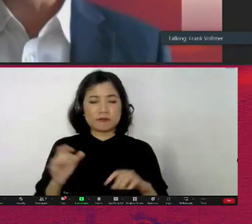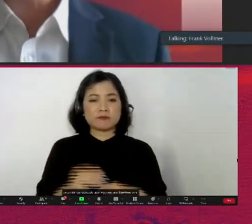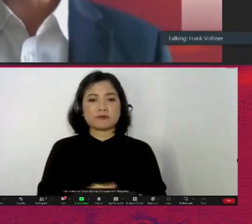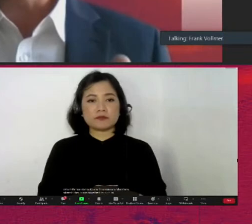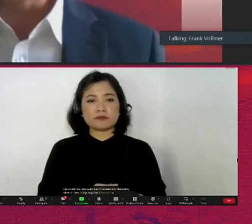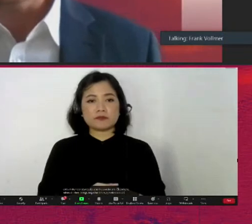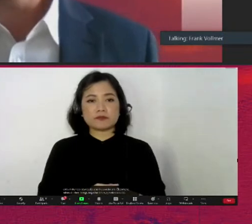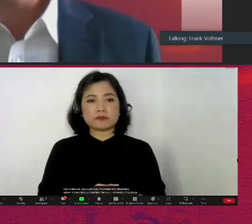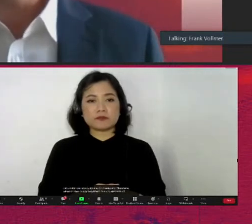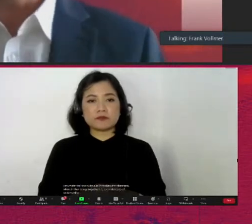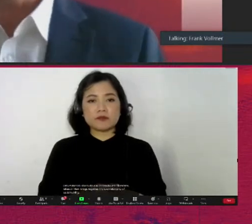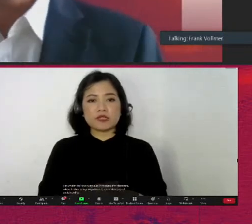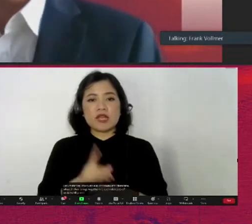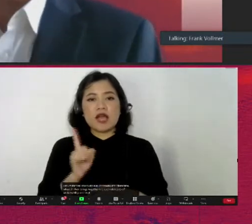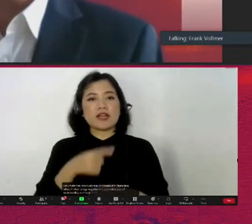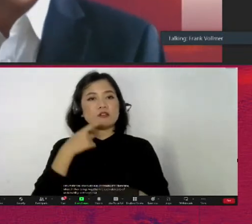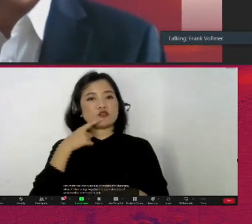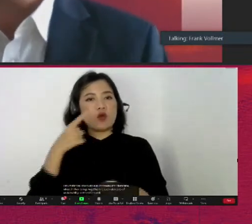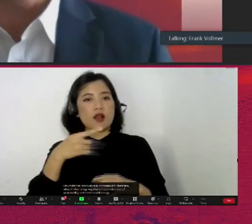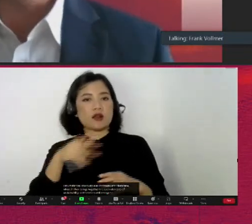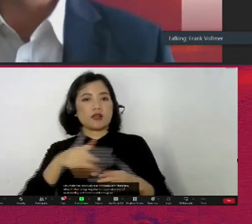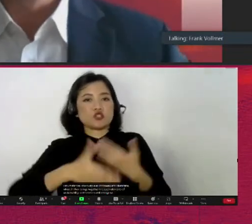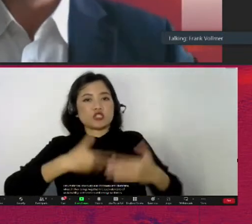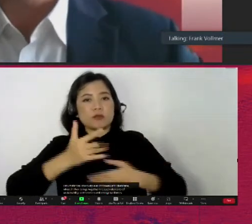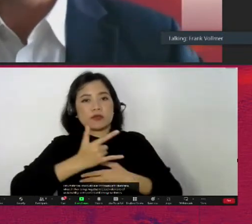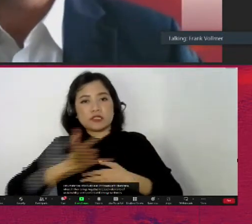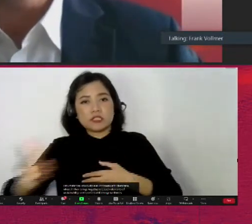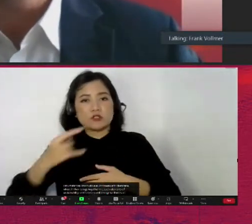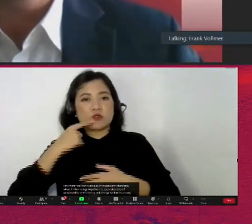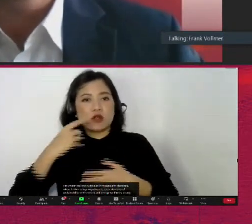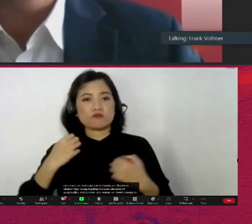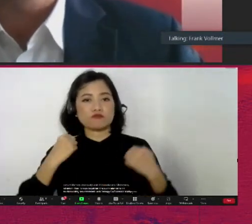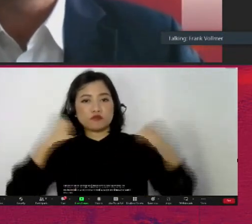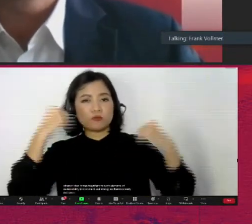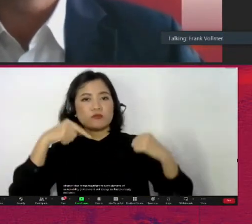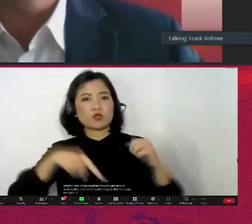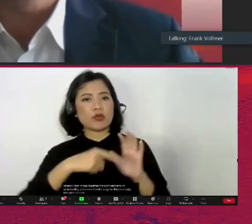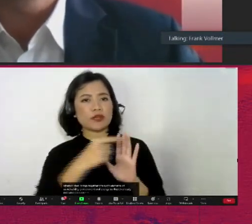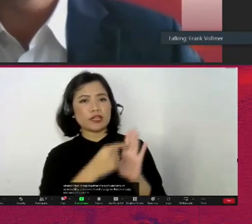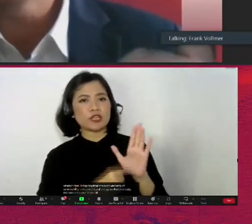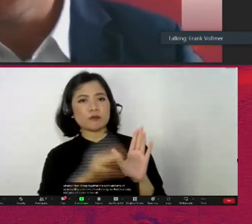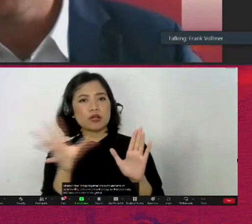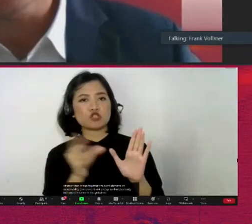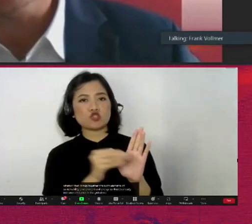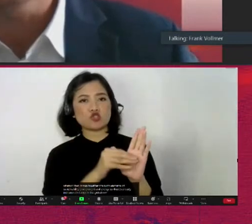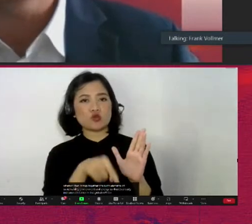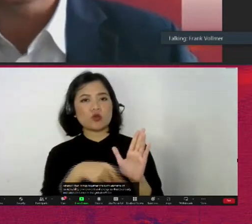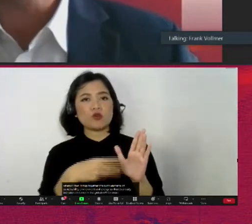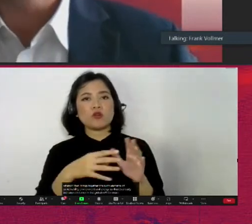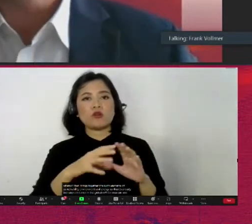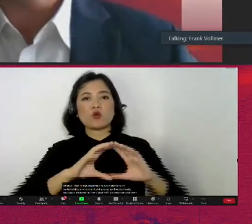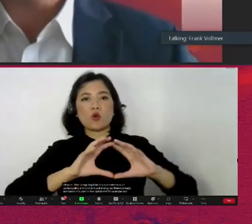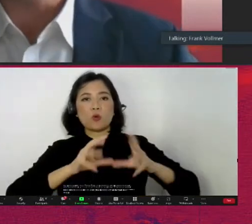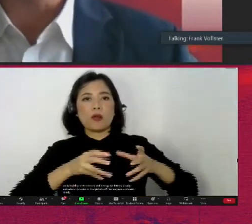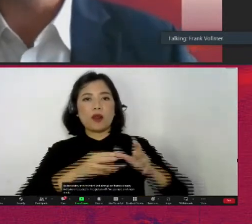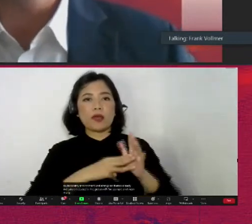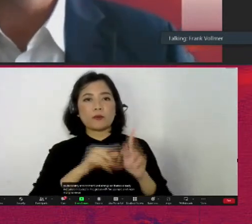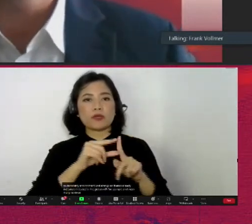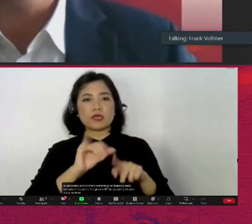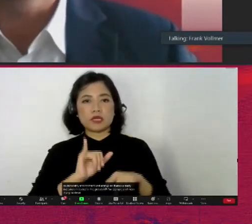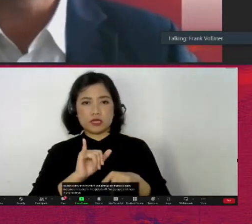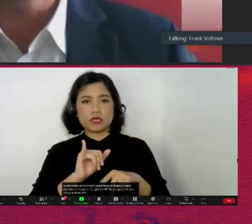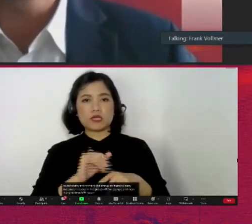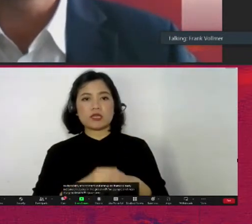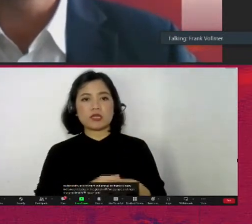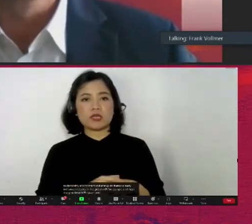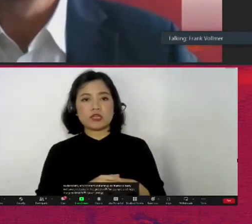such elements as sustainability, environment, and energy. So there's already indicators included in the global MPI, for example, and many national